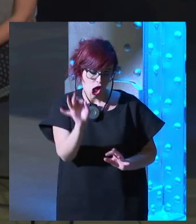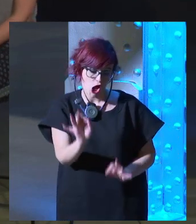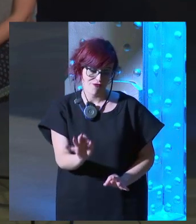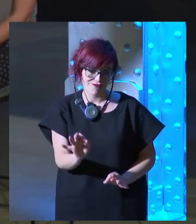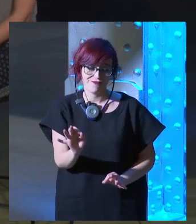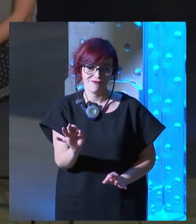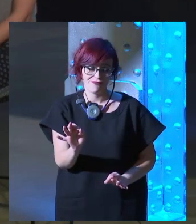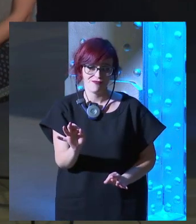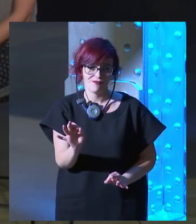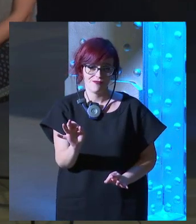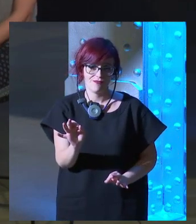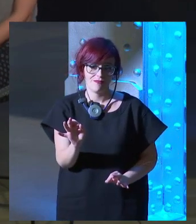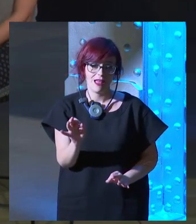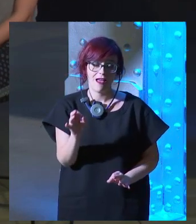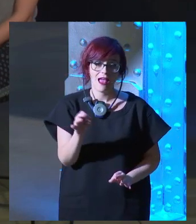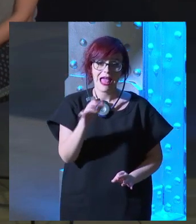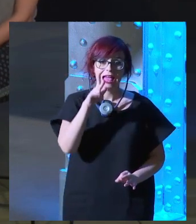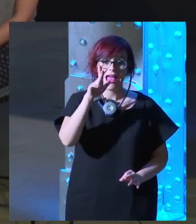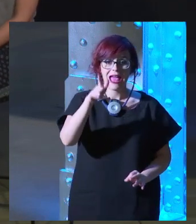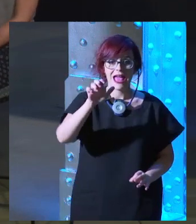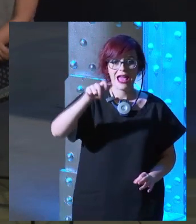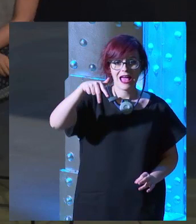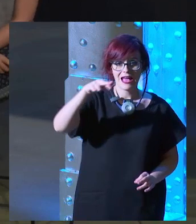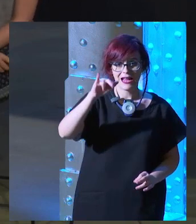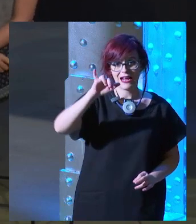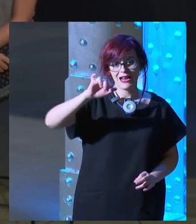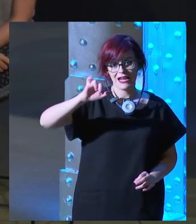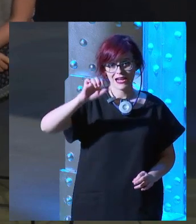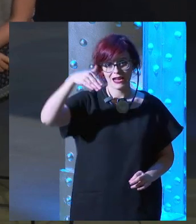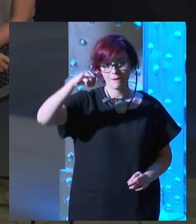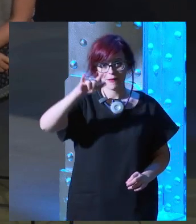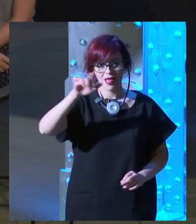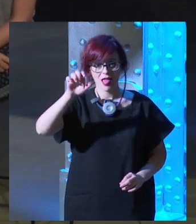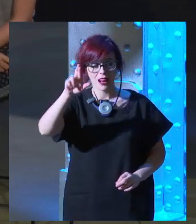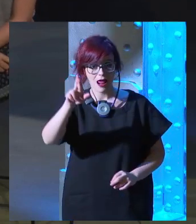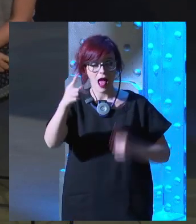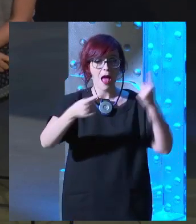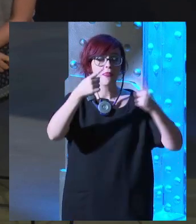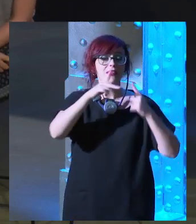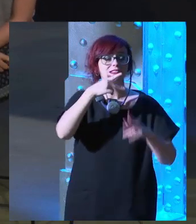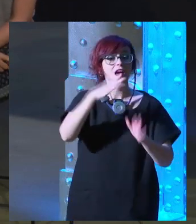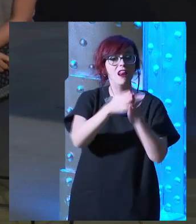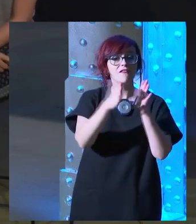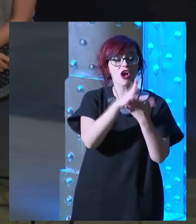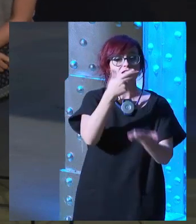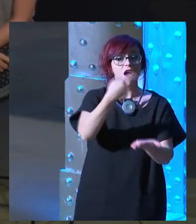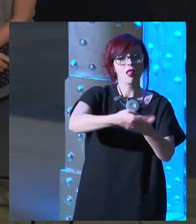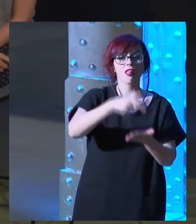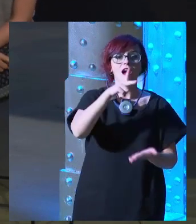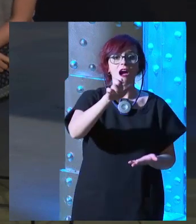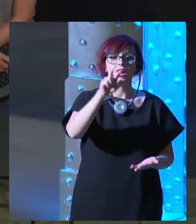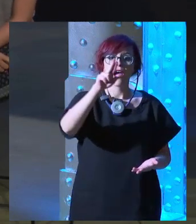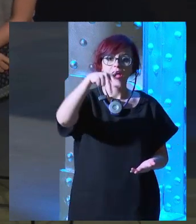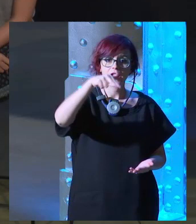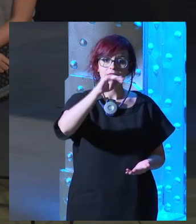Henry Miller would call himself Henry in his books, and nobody thought, this is obviously all about Henry Miller's inner life, probably because he